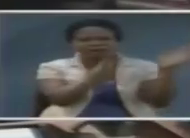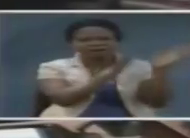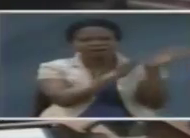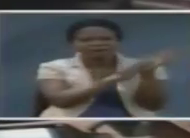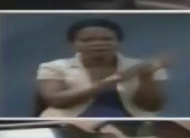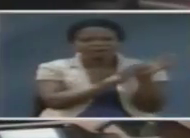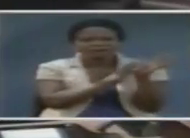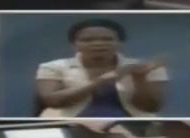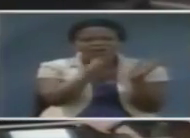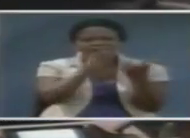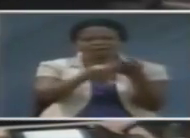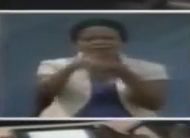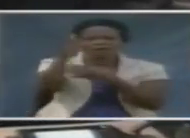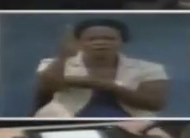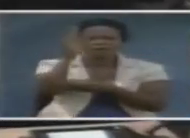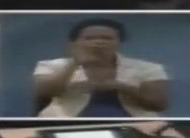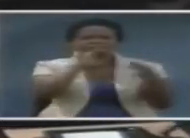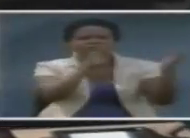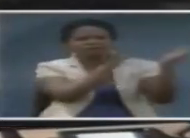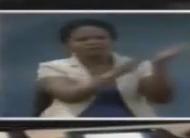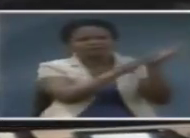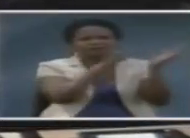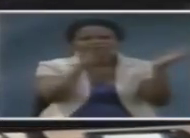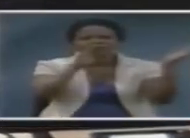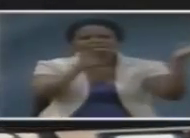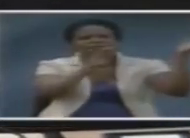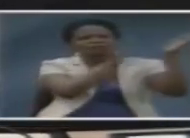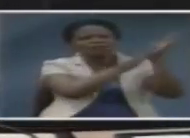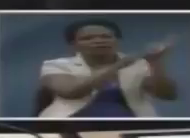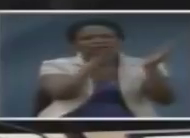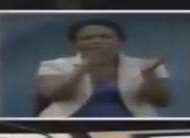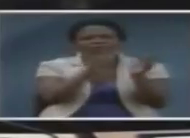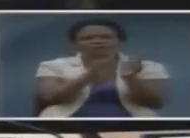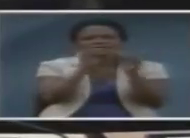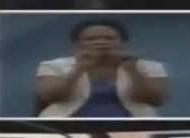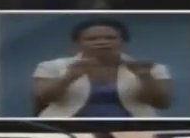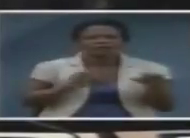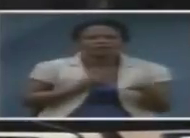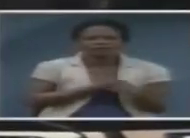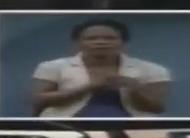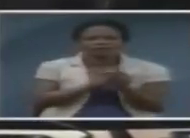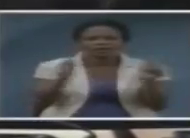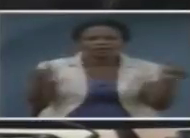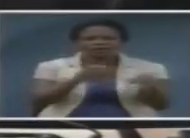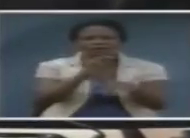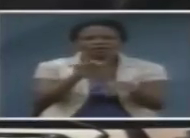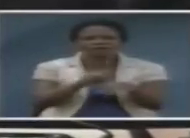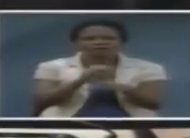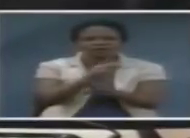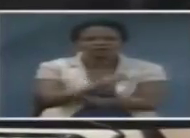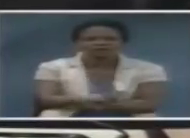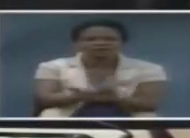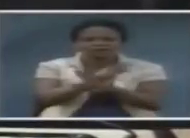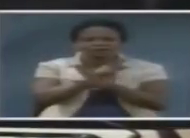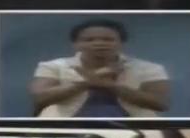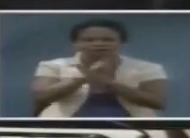free. Ready to praise thee, praise thee, praise thee. Let's praise